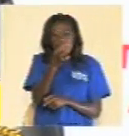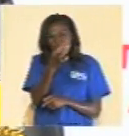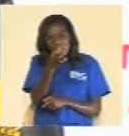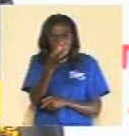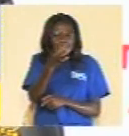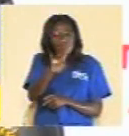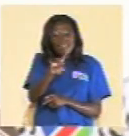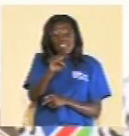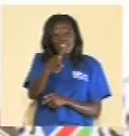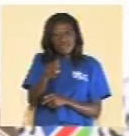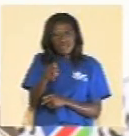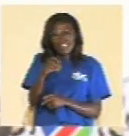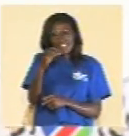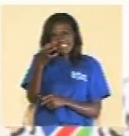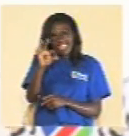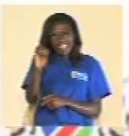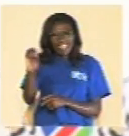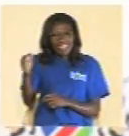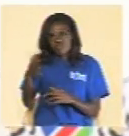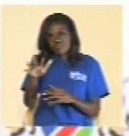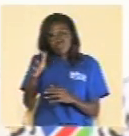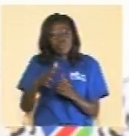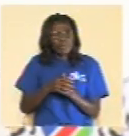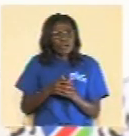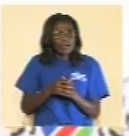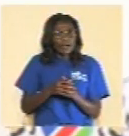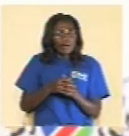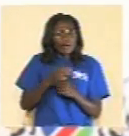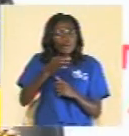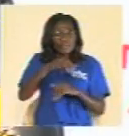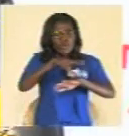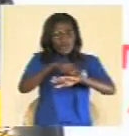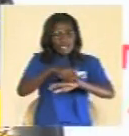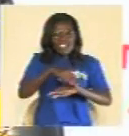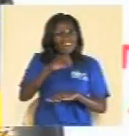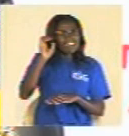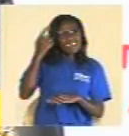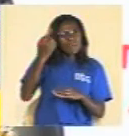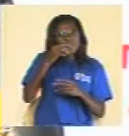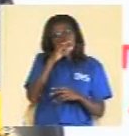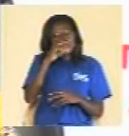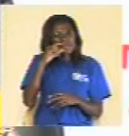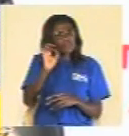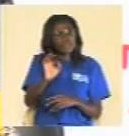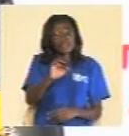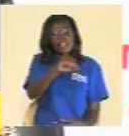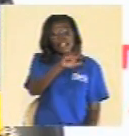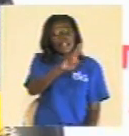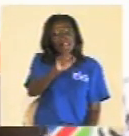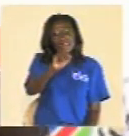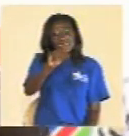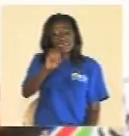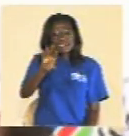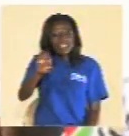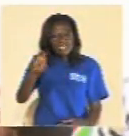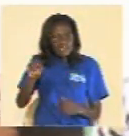18,073, somewhere there. And his name is Dr. Amma Hansen's. I don't know if I'm saying the first name correct. Every time that we've